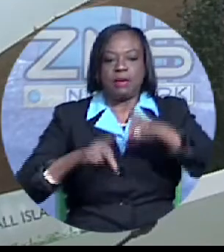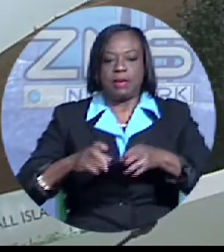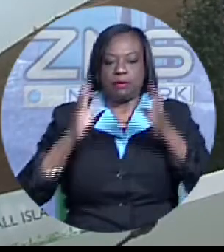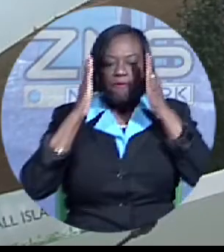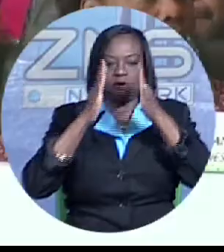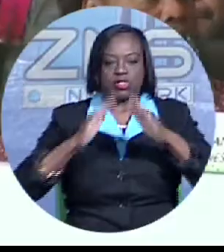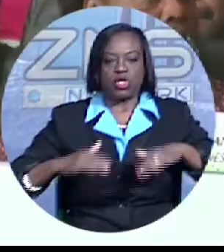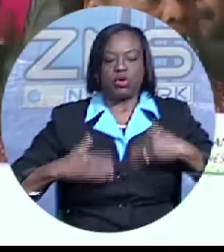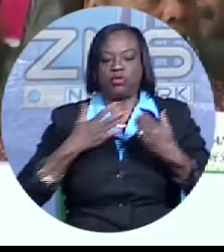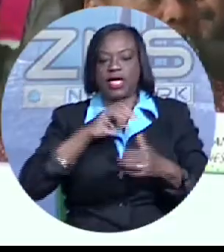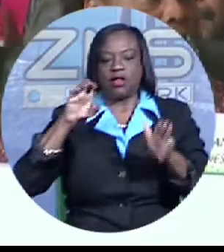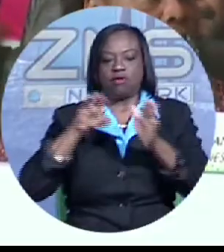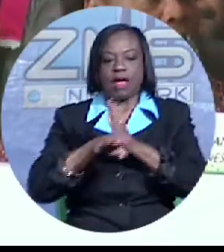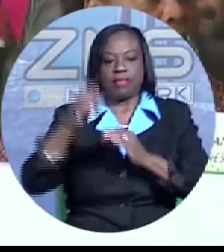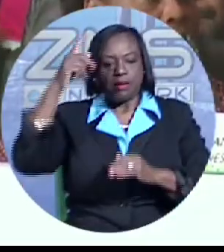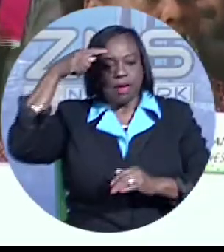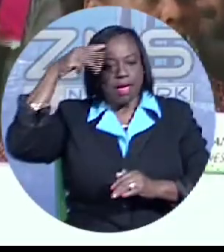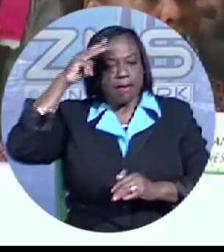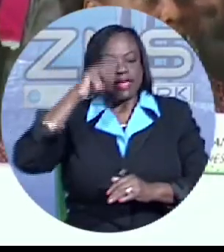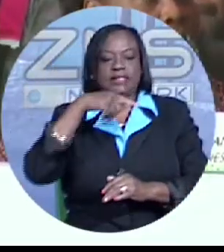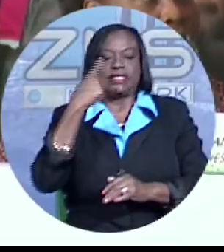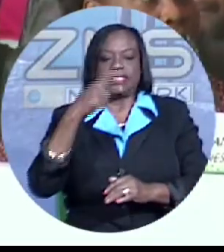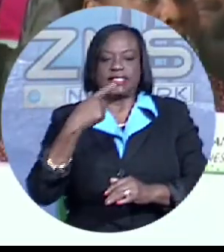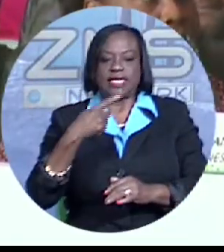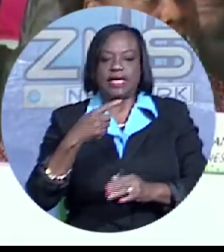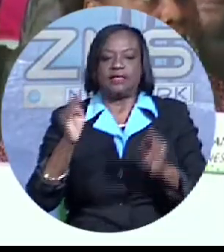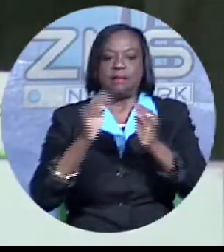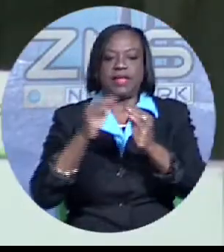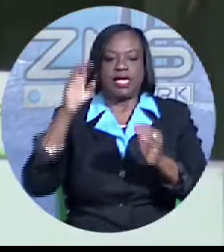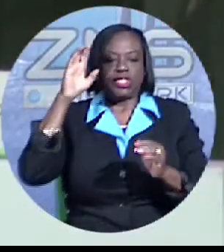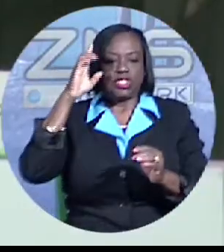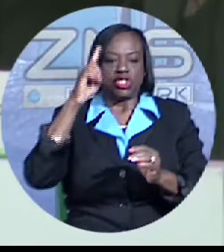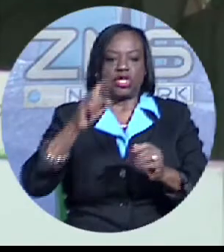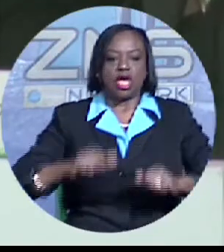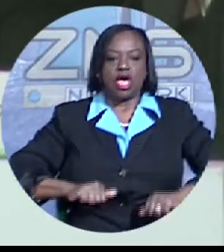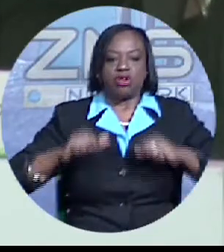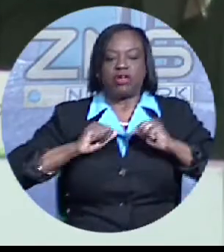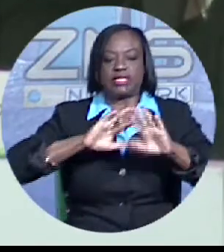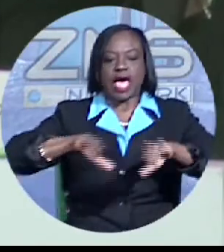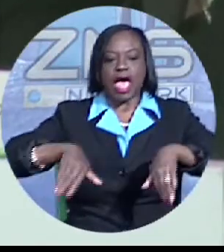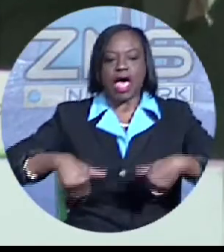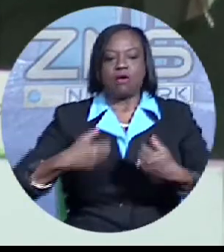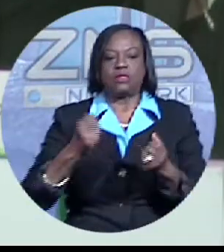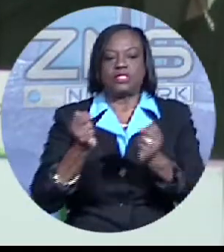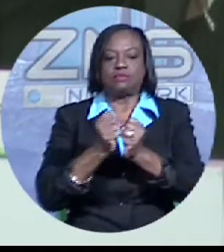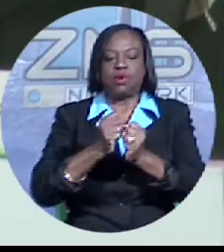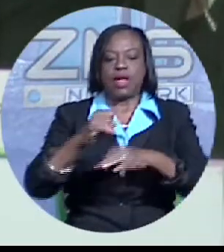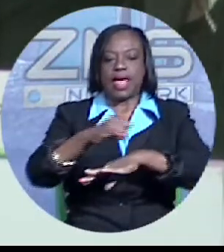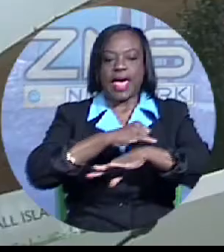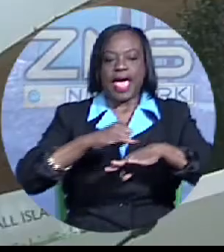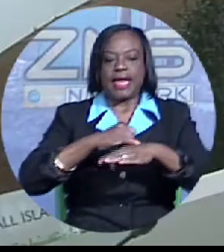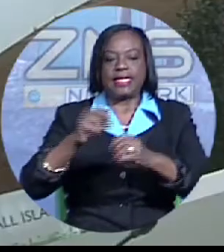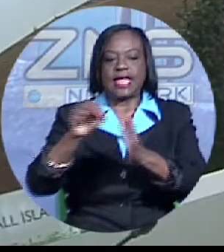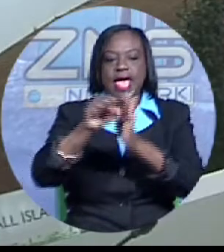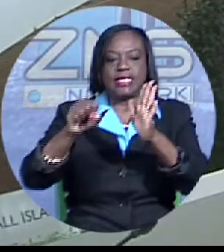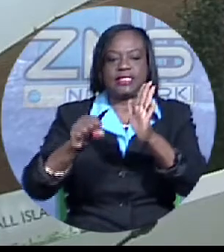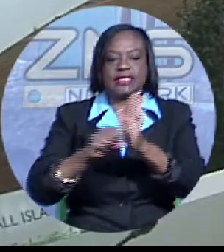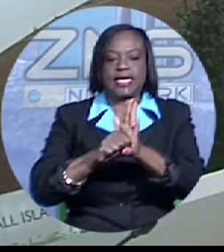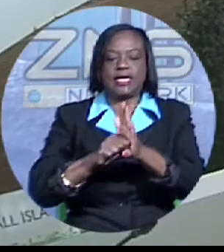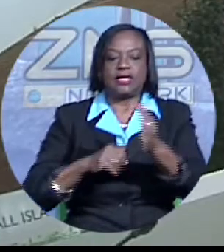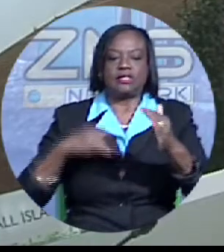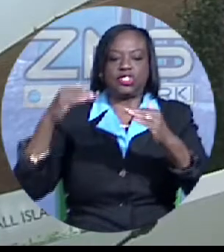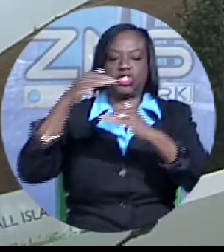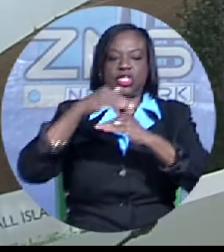crime. The Prime Minister says a symposium should address how small island developing states can achieve these goals, given their unique